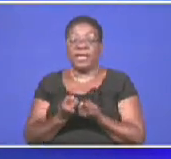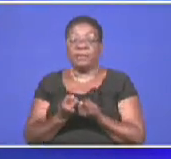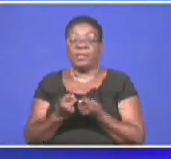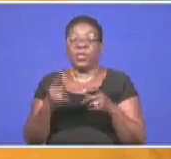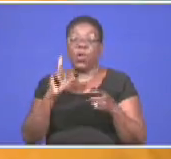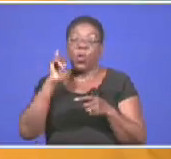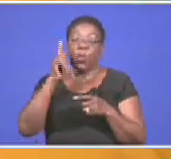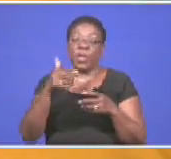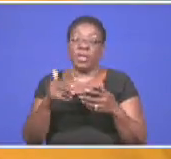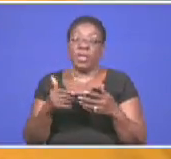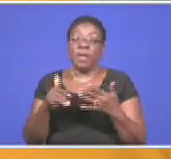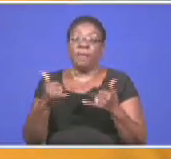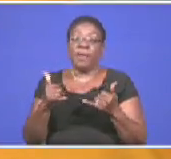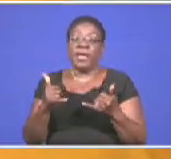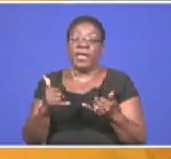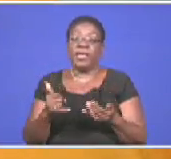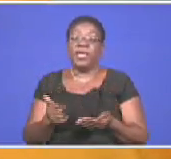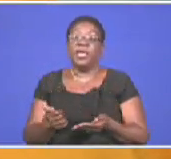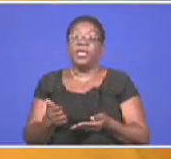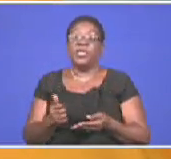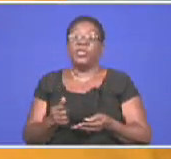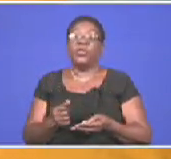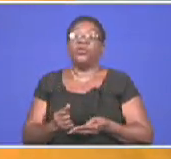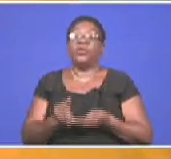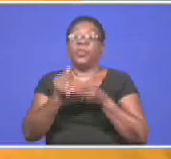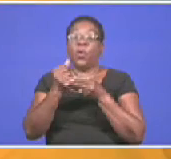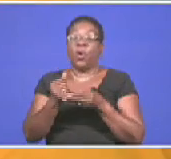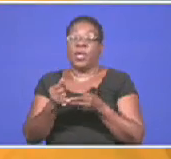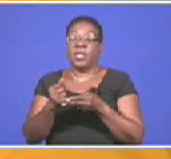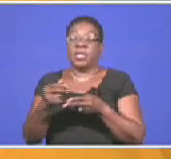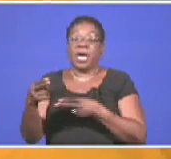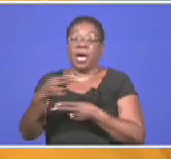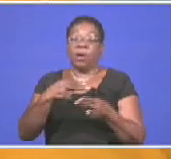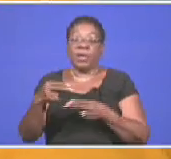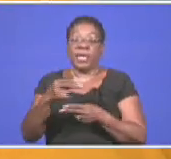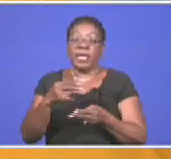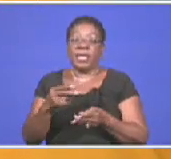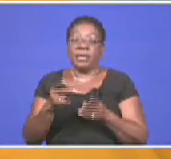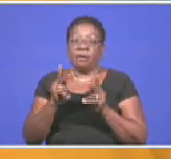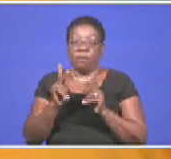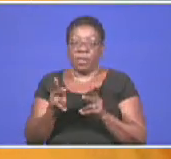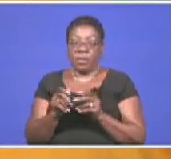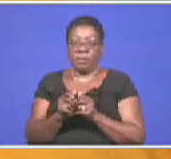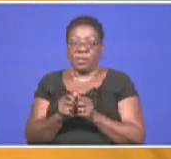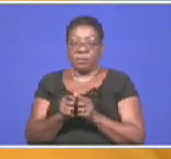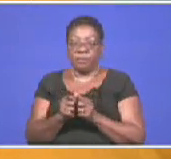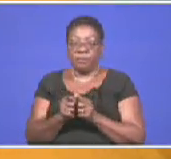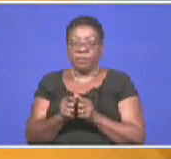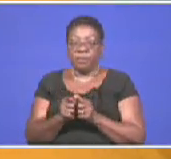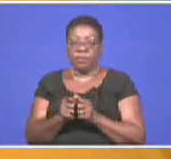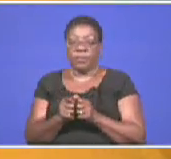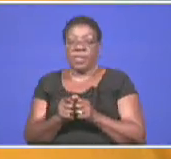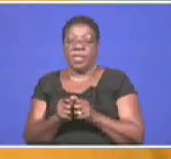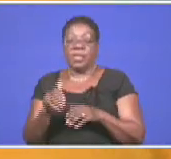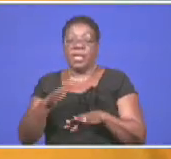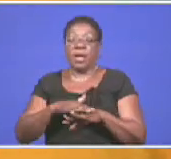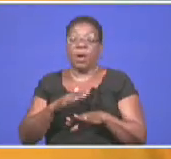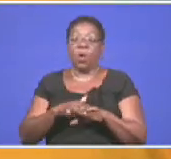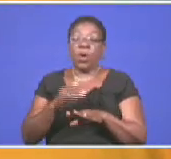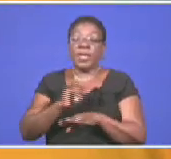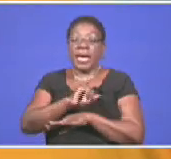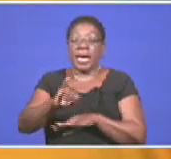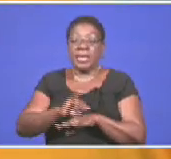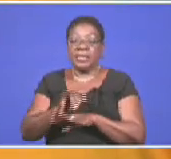Sales. There are diamonds in the rough, and there are players that have been dormant because they're on islands that don't